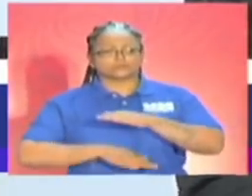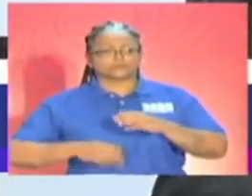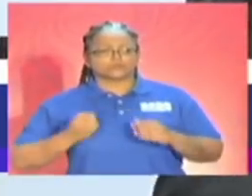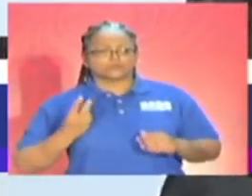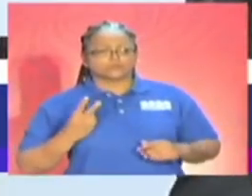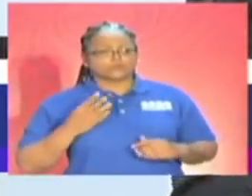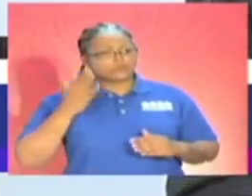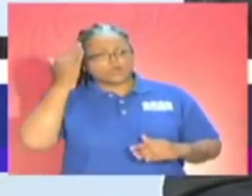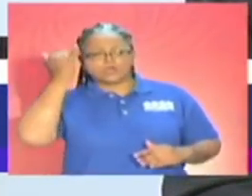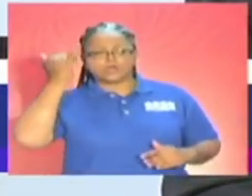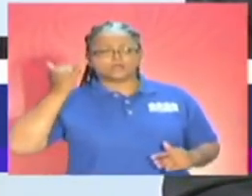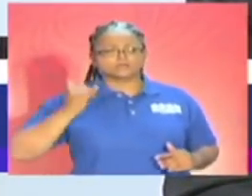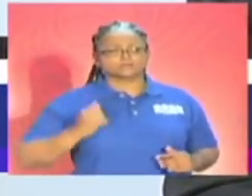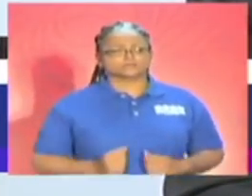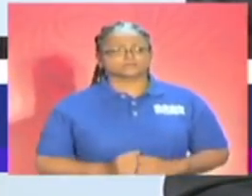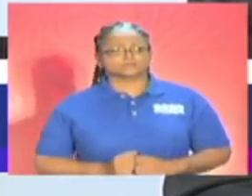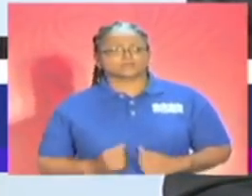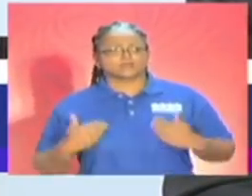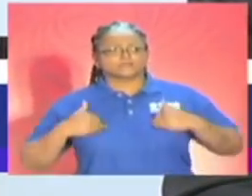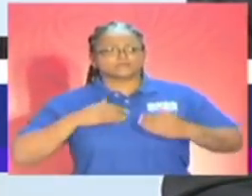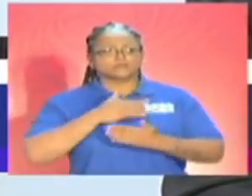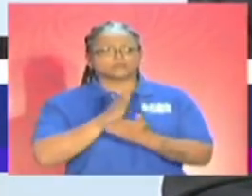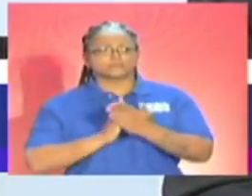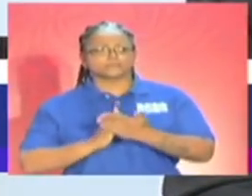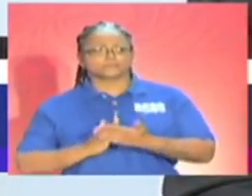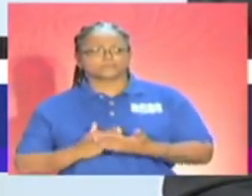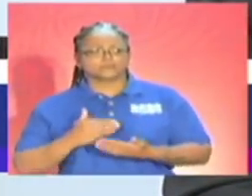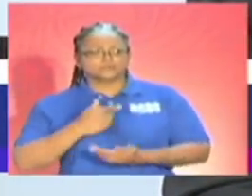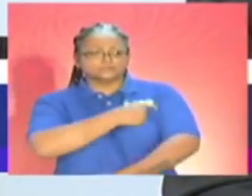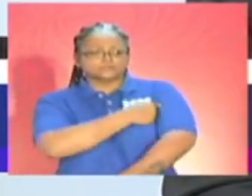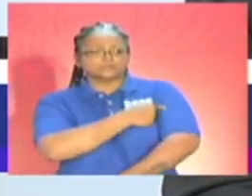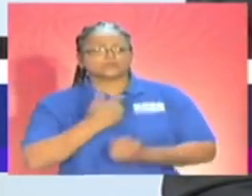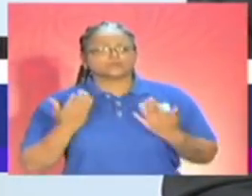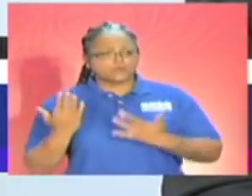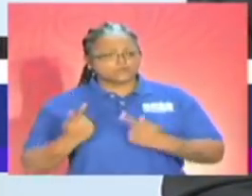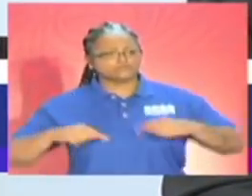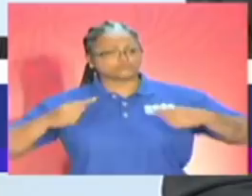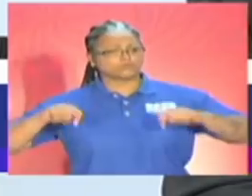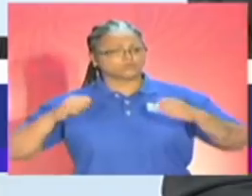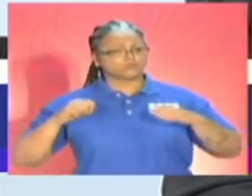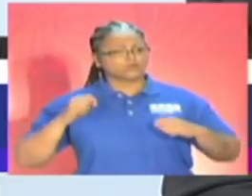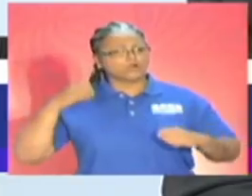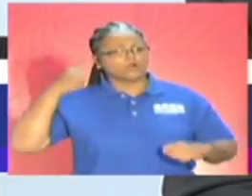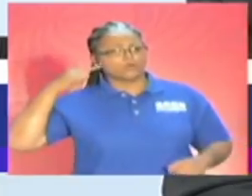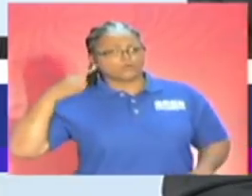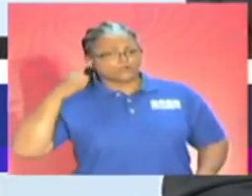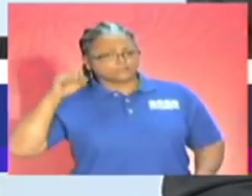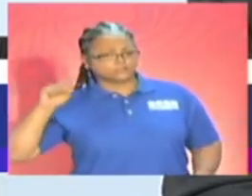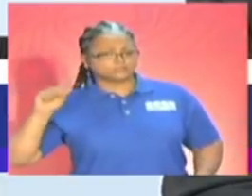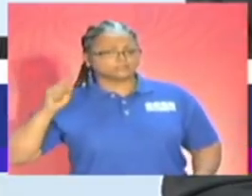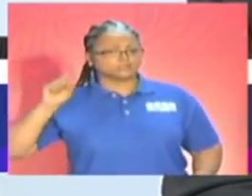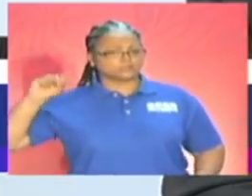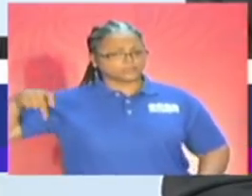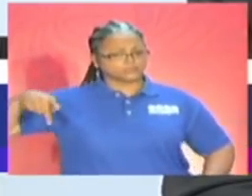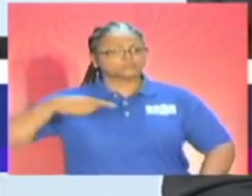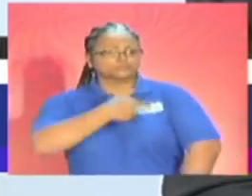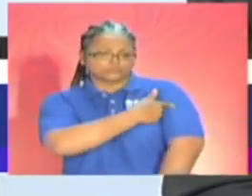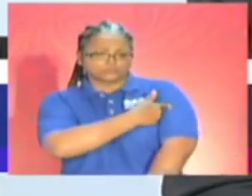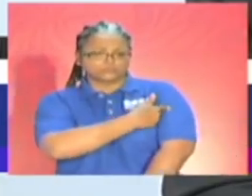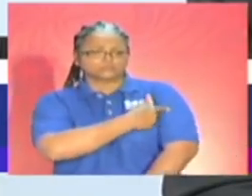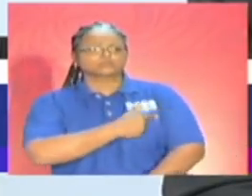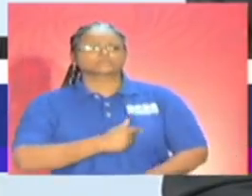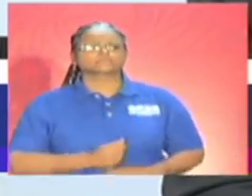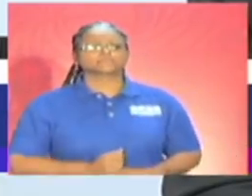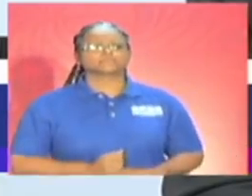So yes, there are vaccines that are under trial for under 12. For example, the Sinopharm vaccine, which we have in Trinidad and Tobago, Pfizer